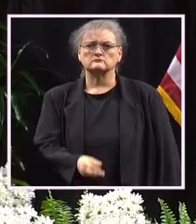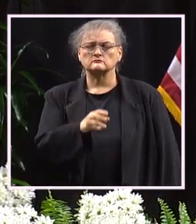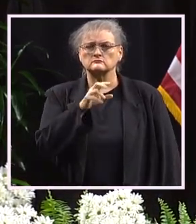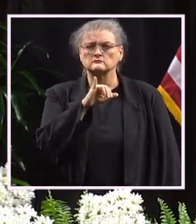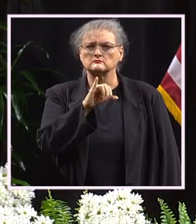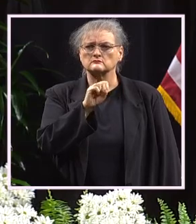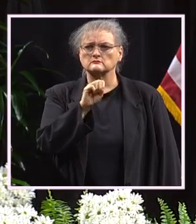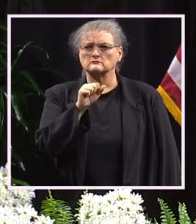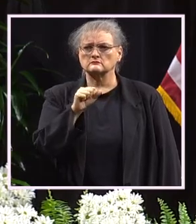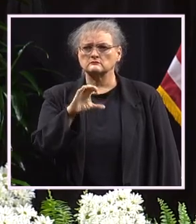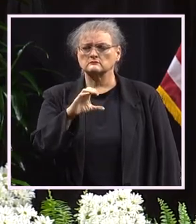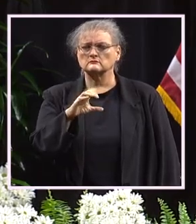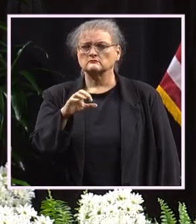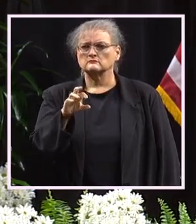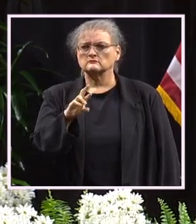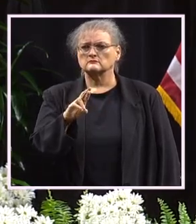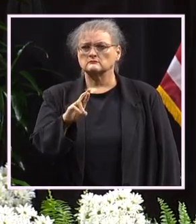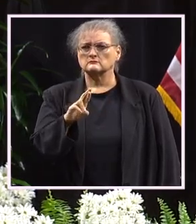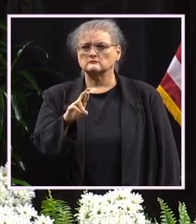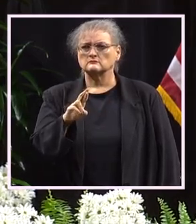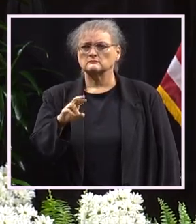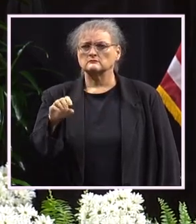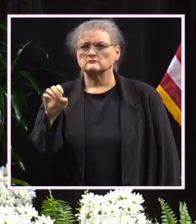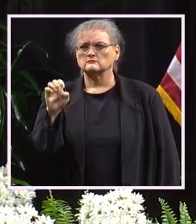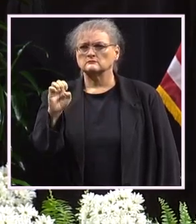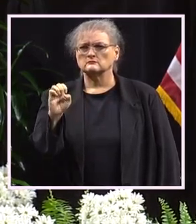Isaac R. Eravia.